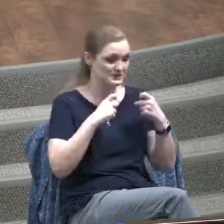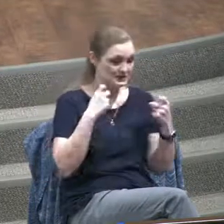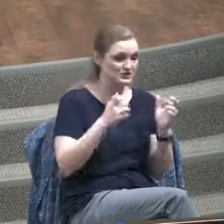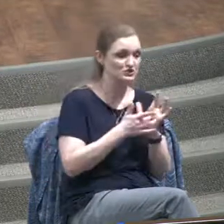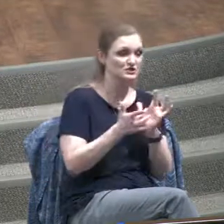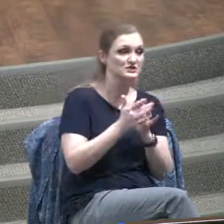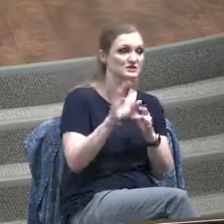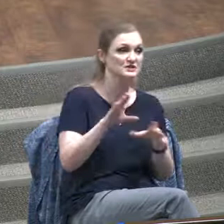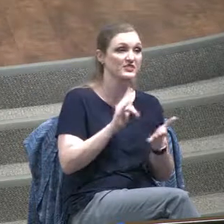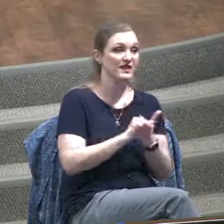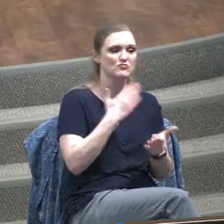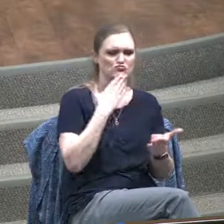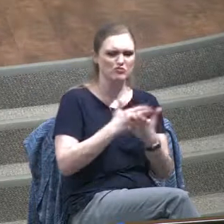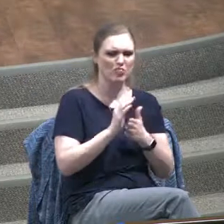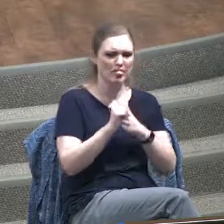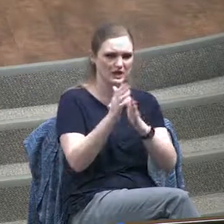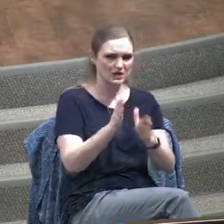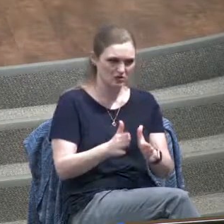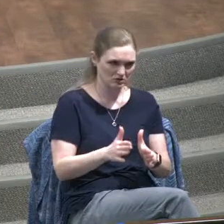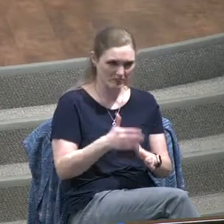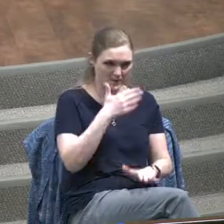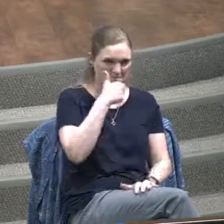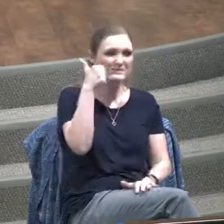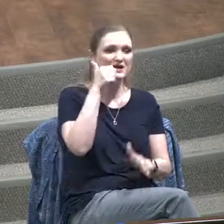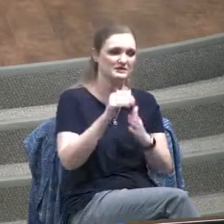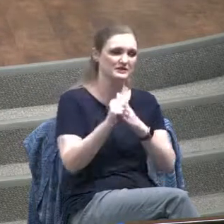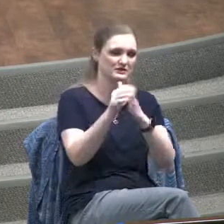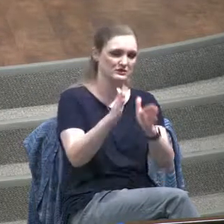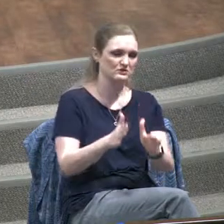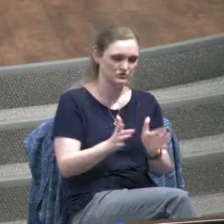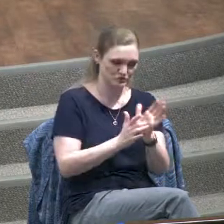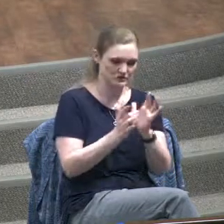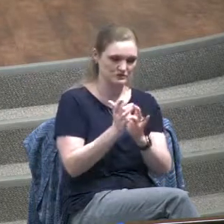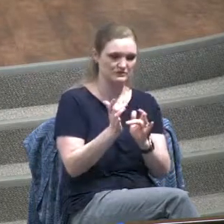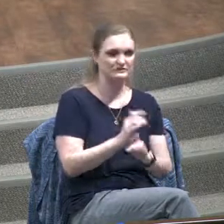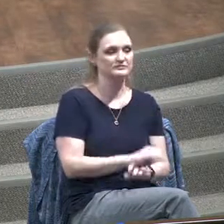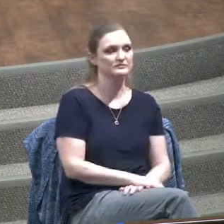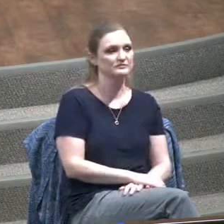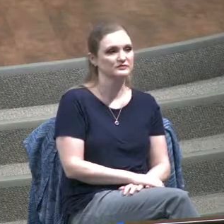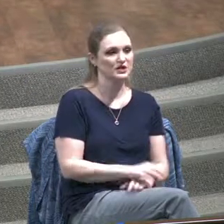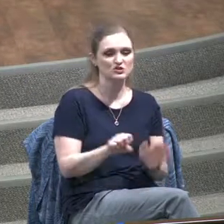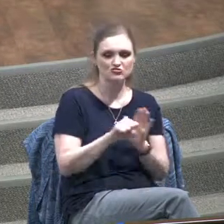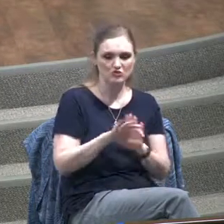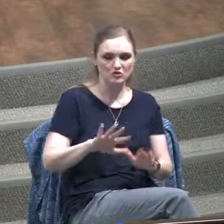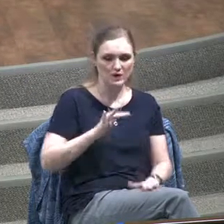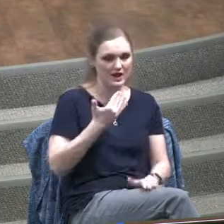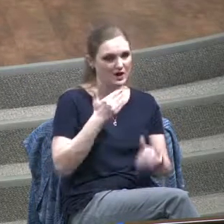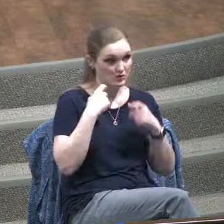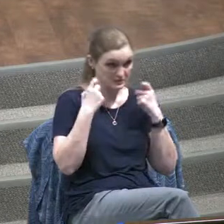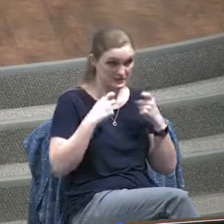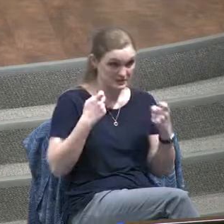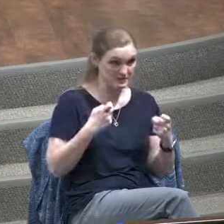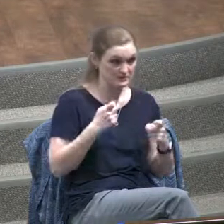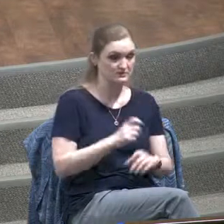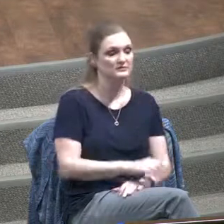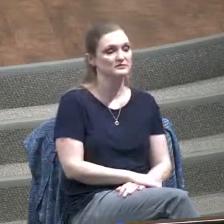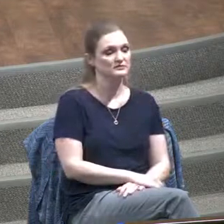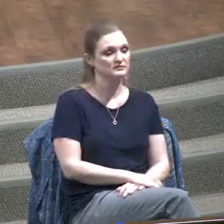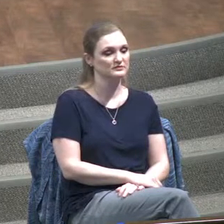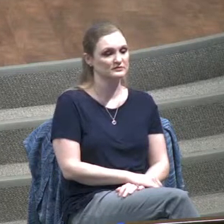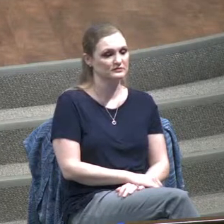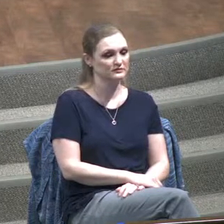That was a good leader. That was the best leader. He took our sins away for us.